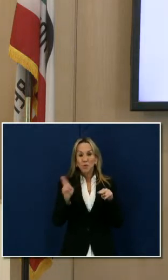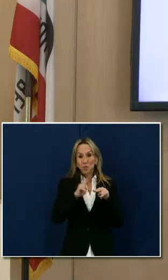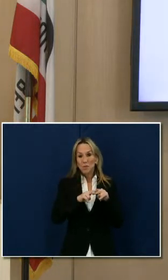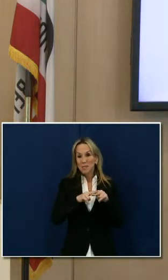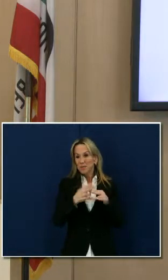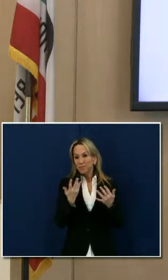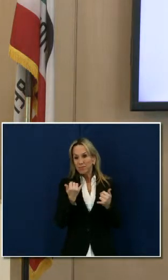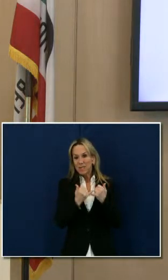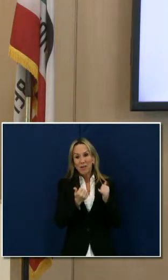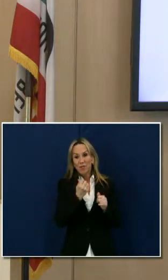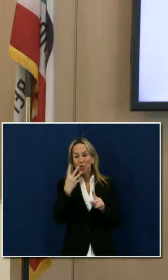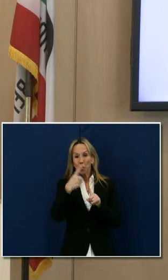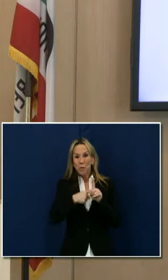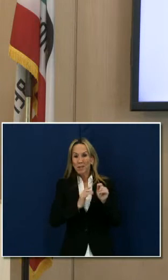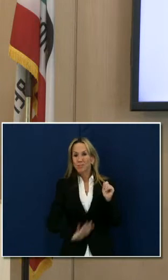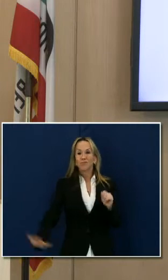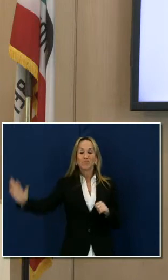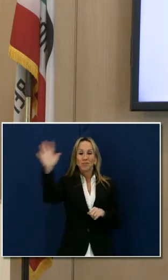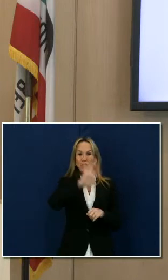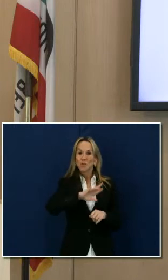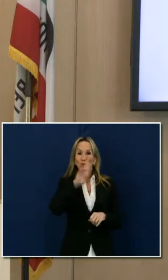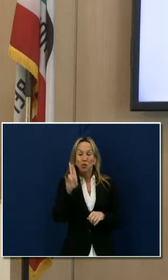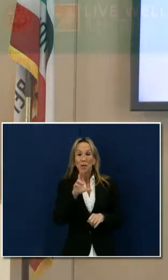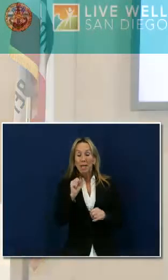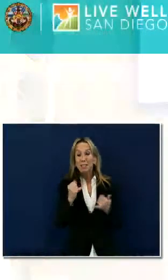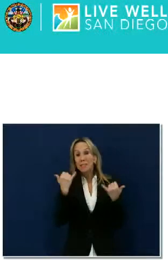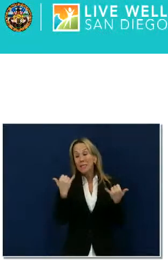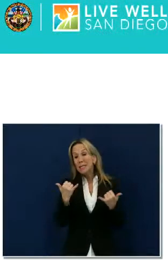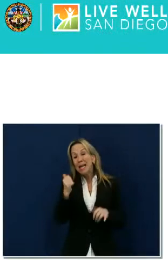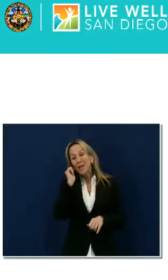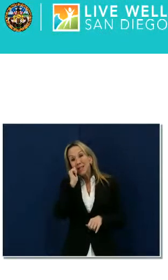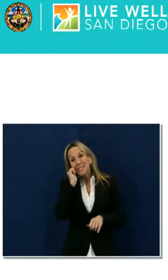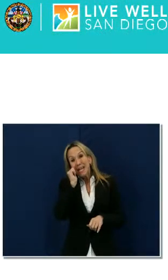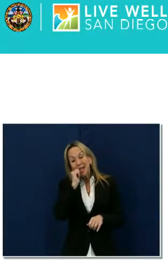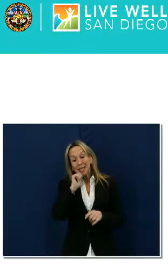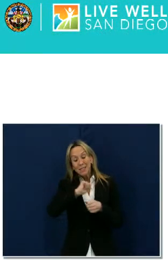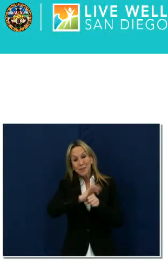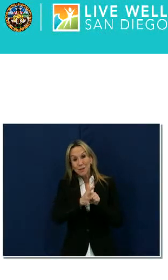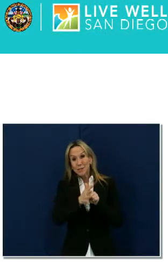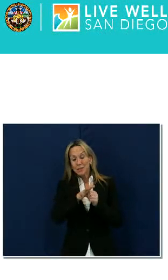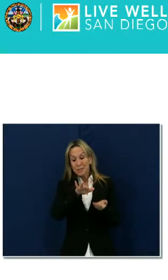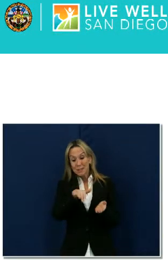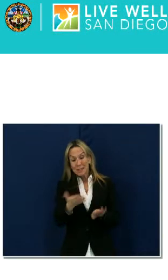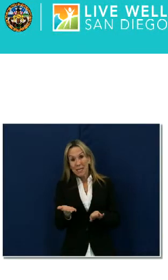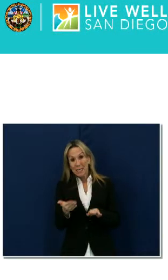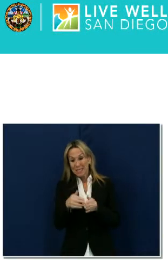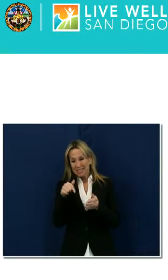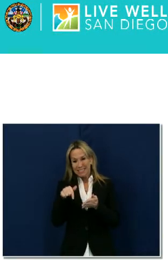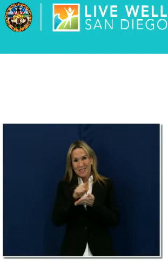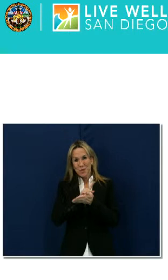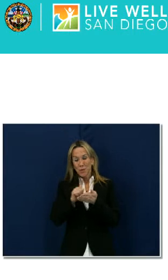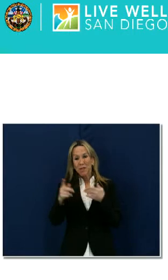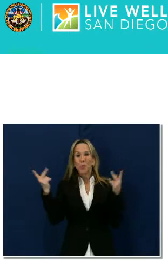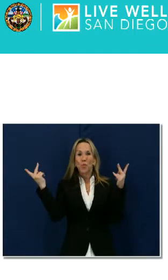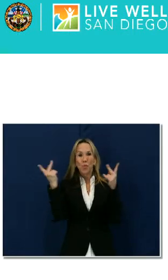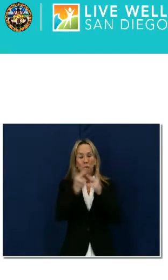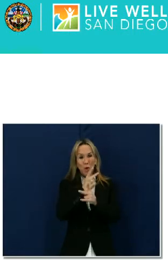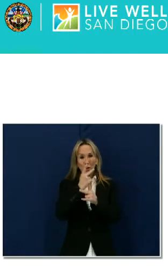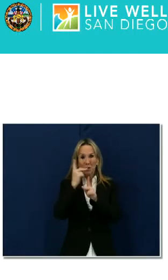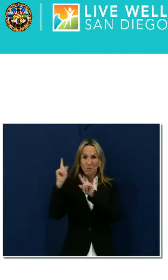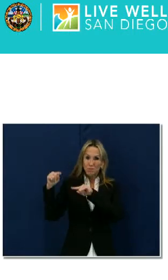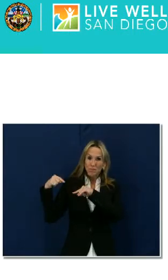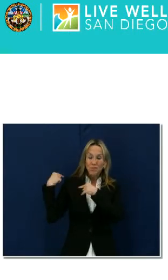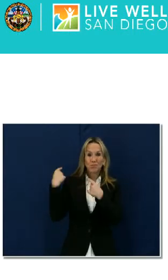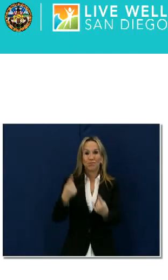nation. Daily coronavirus deaths in the past week topped the worst days of the spring